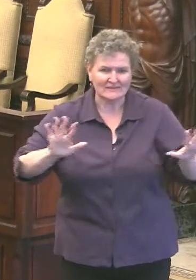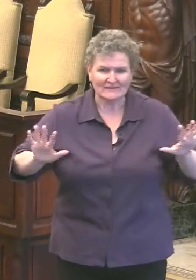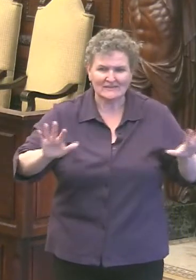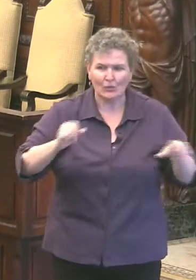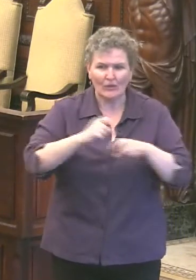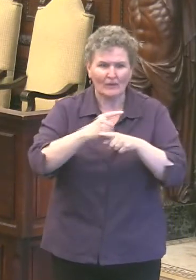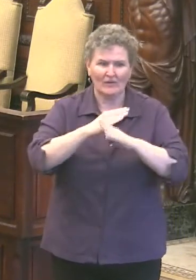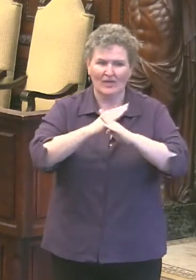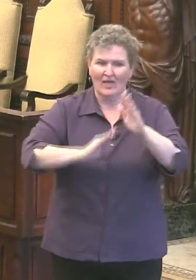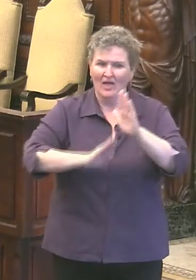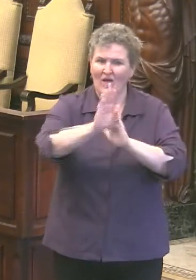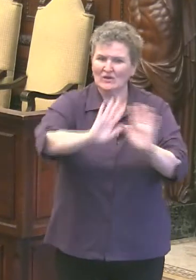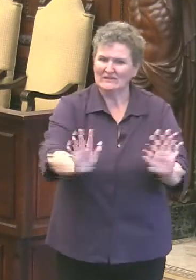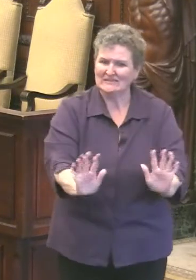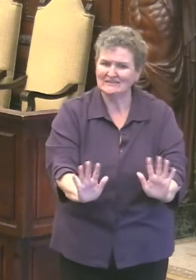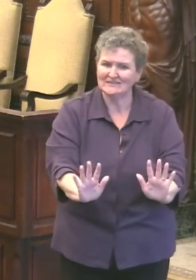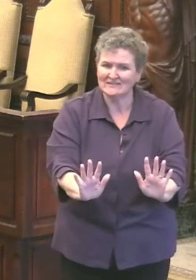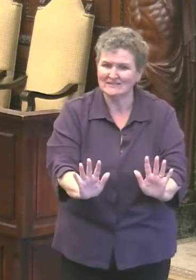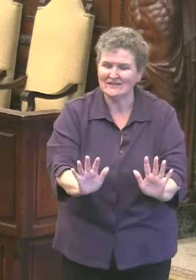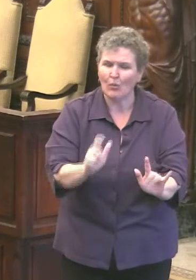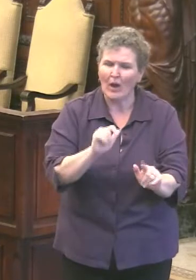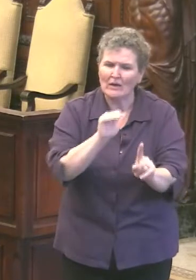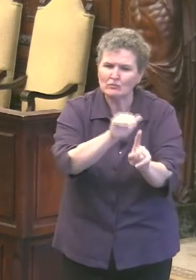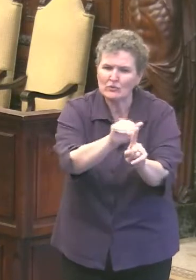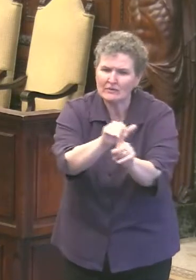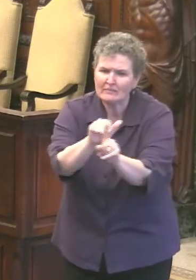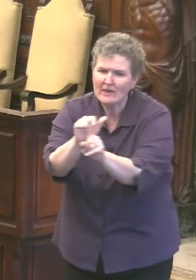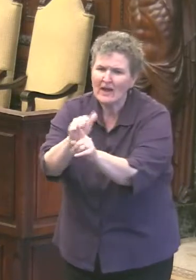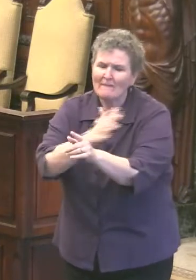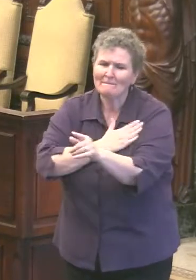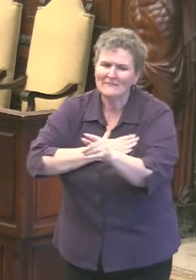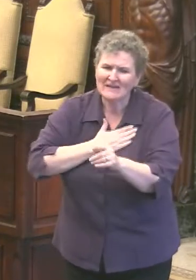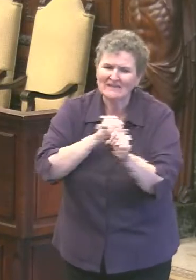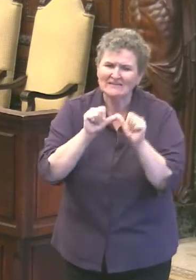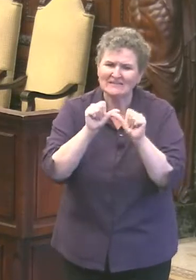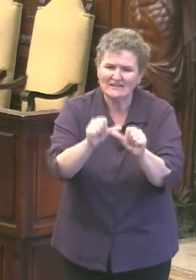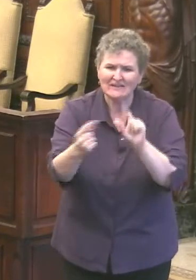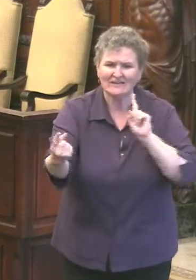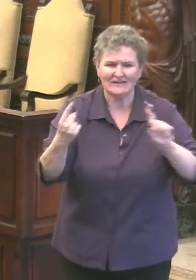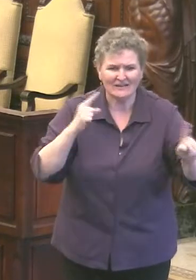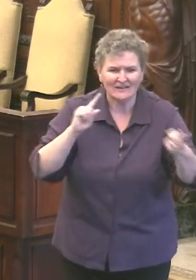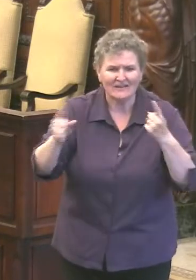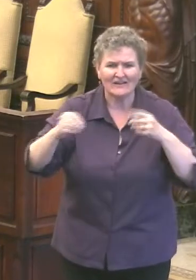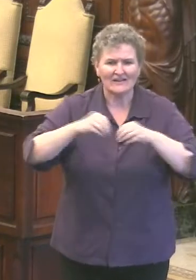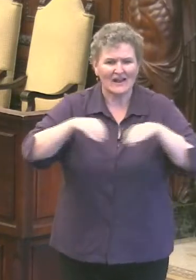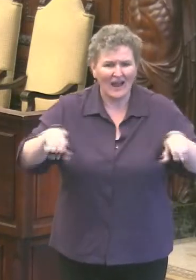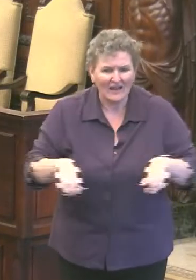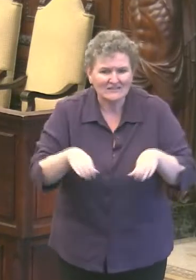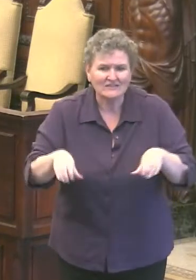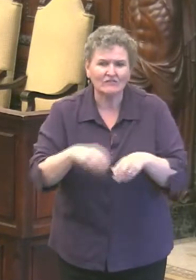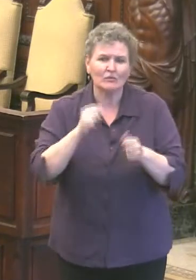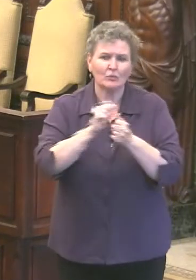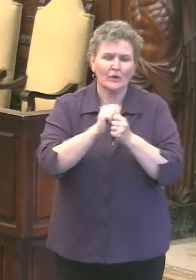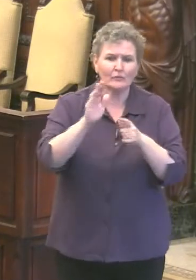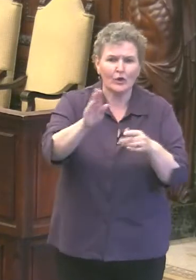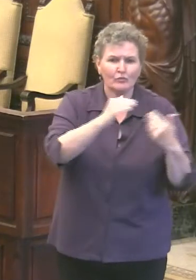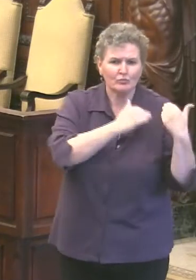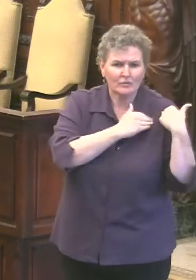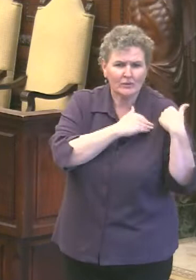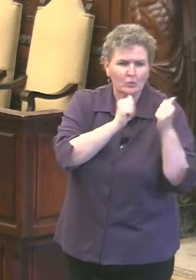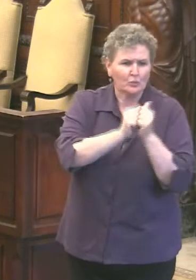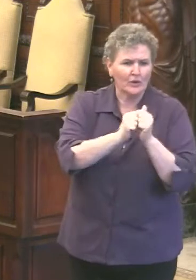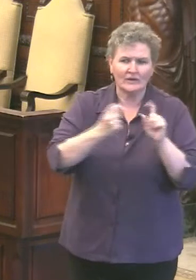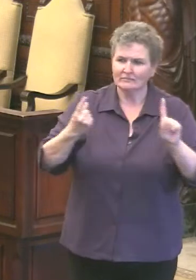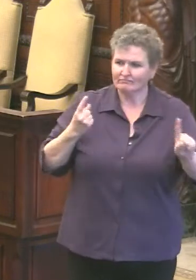just to remind you, include reminding businesses and activity managers of their responsibility to enforce everybody keeping a distance, and even more